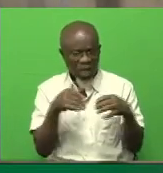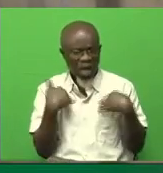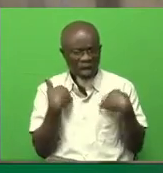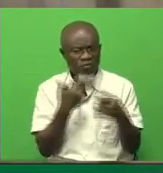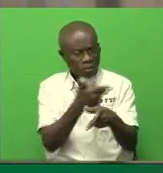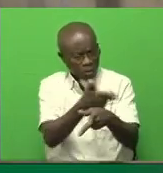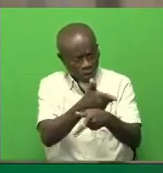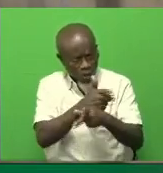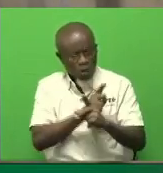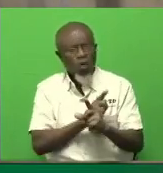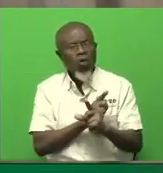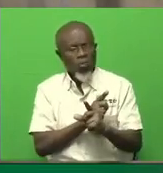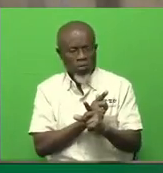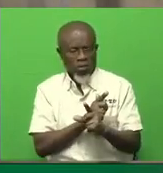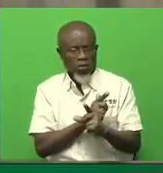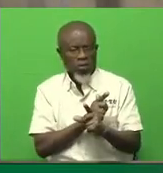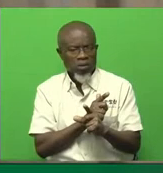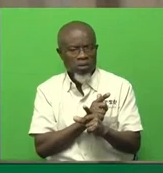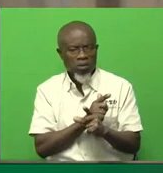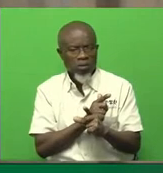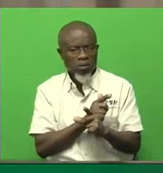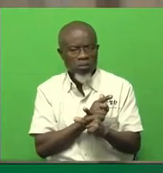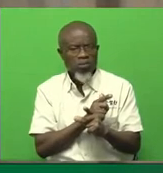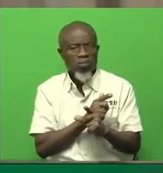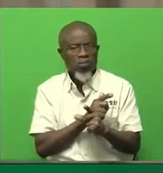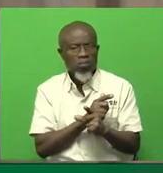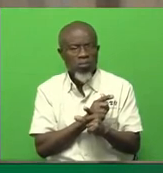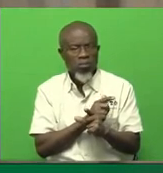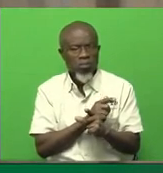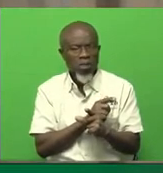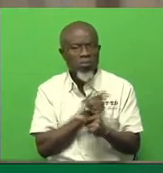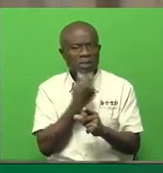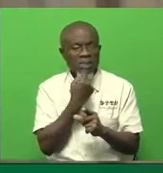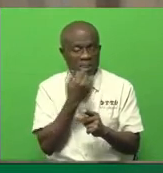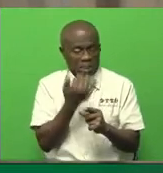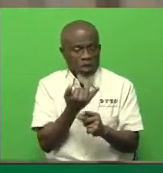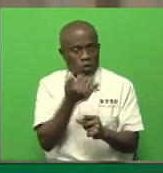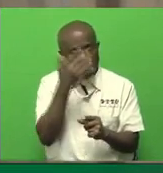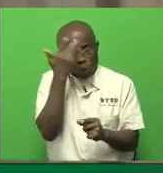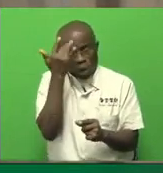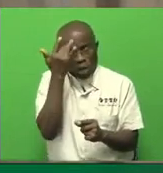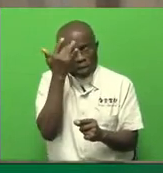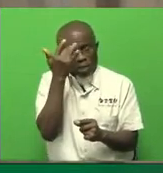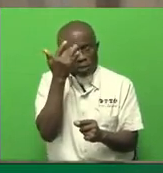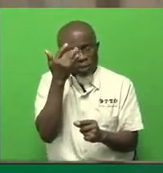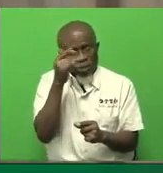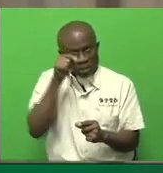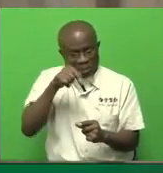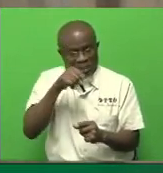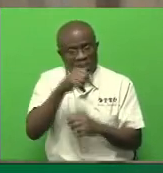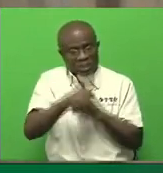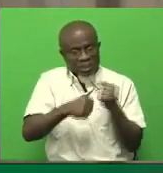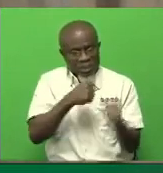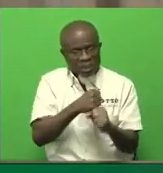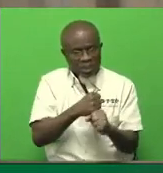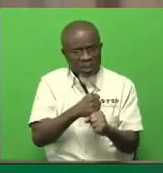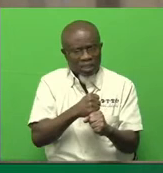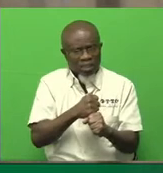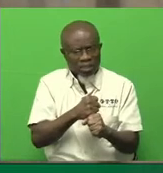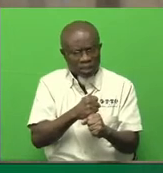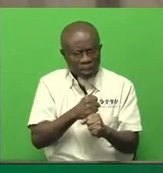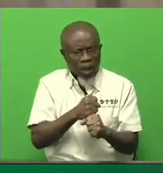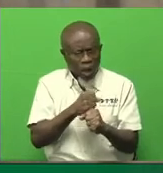you know and I'm raising this now because just this year I have a concerned parent calling me